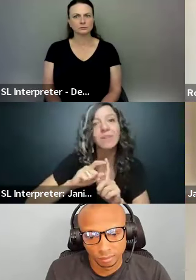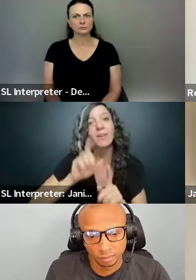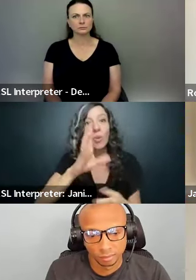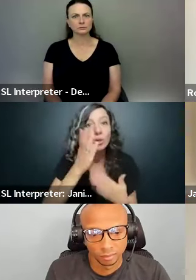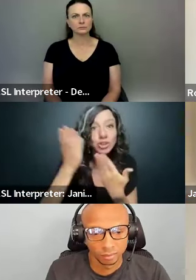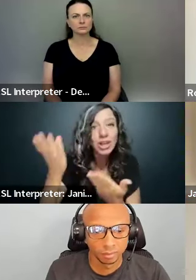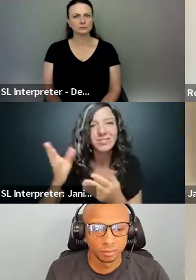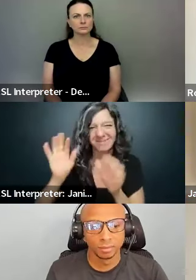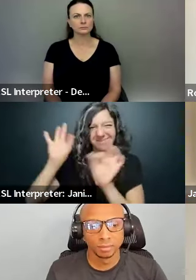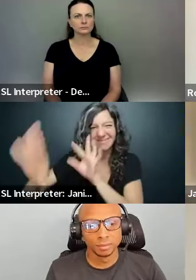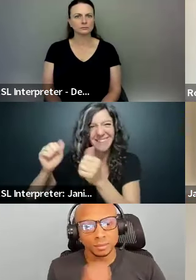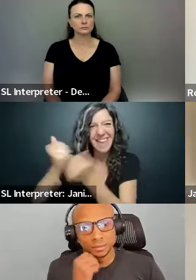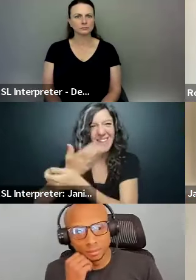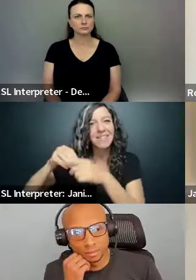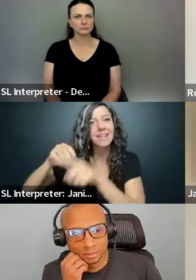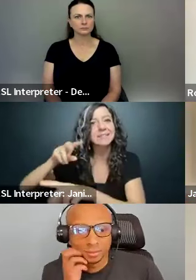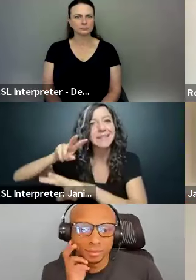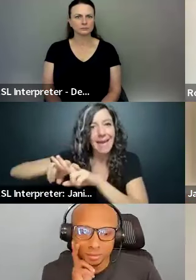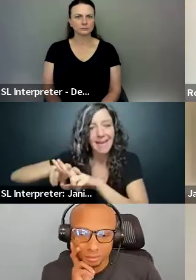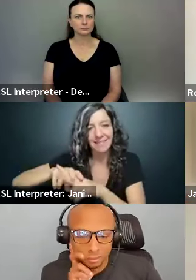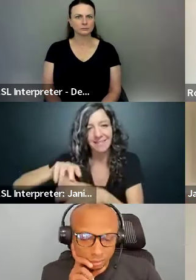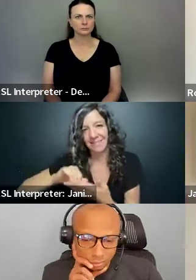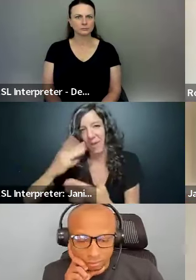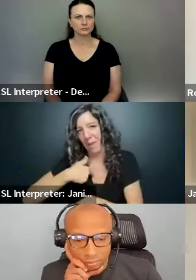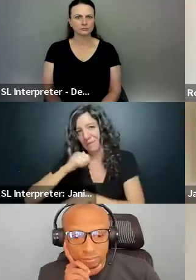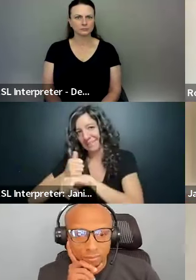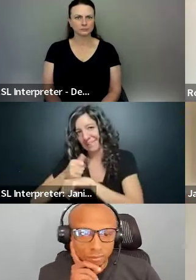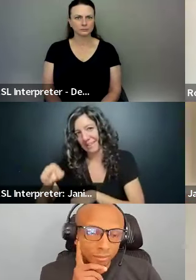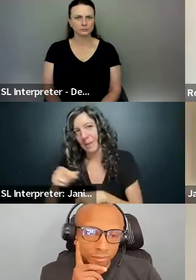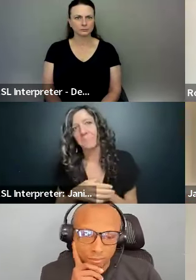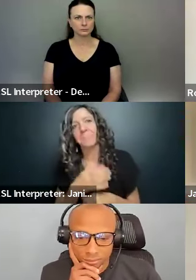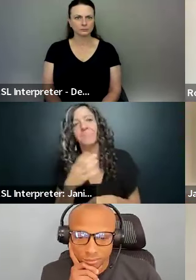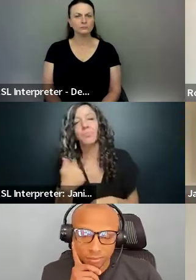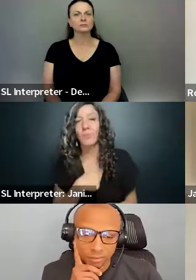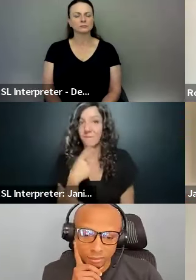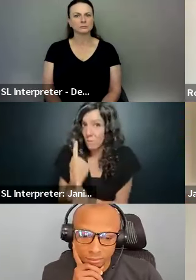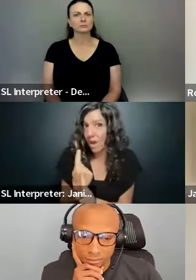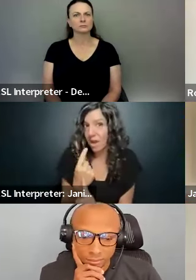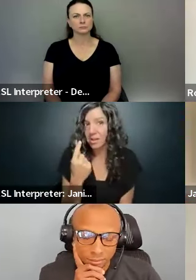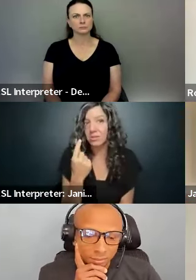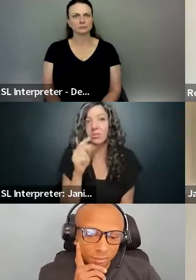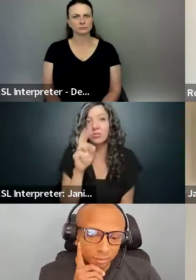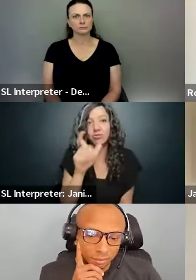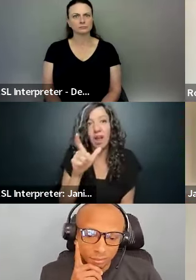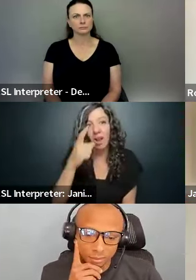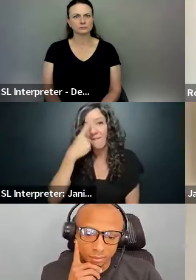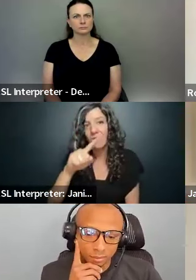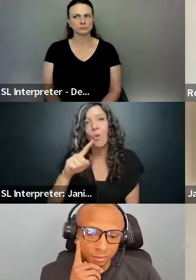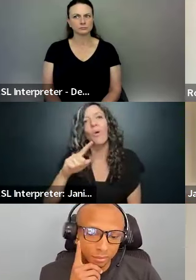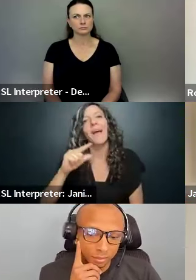So that's what the channel is for. And we have a particular channel just for that, so it doesn't get lost, and because our